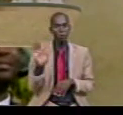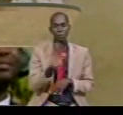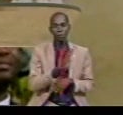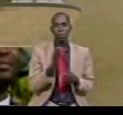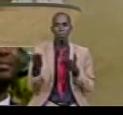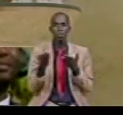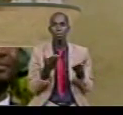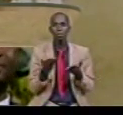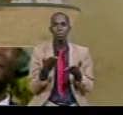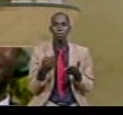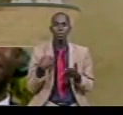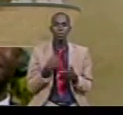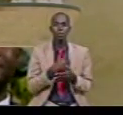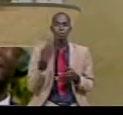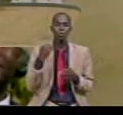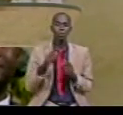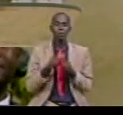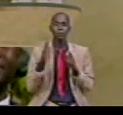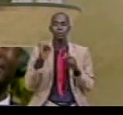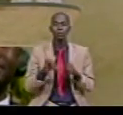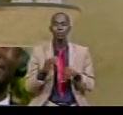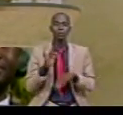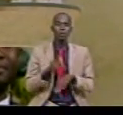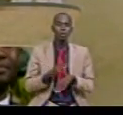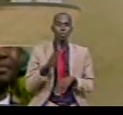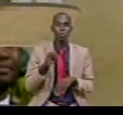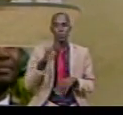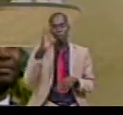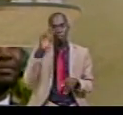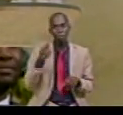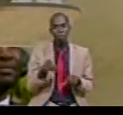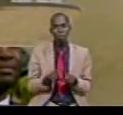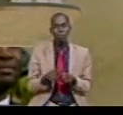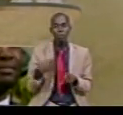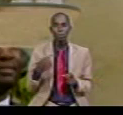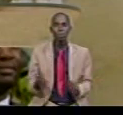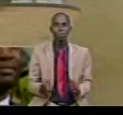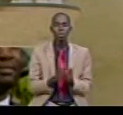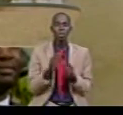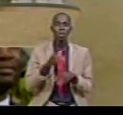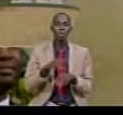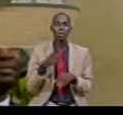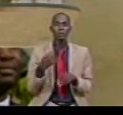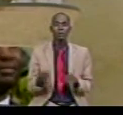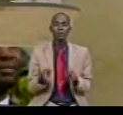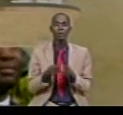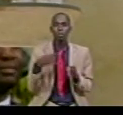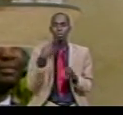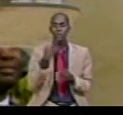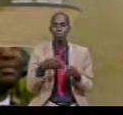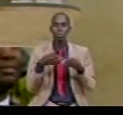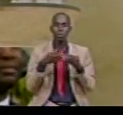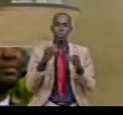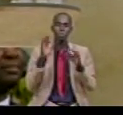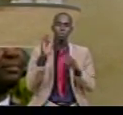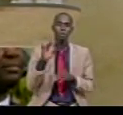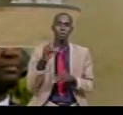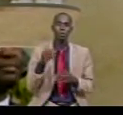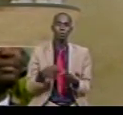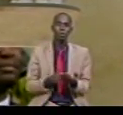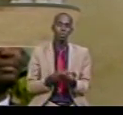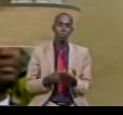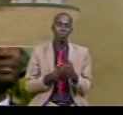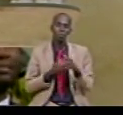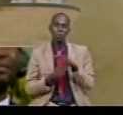especially touched by the brethren we got to know during the conference who live and preach the gospel under